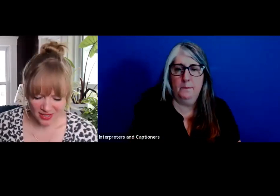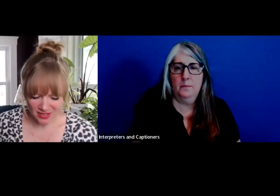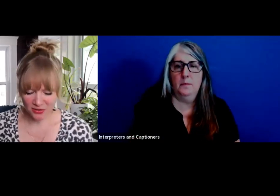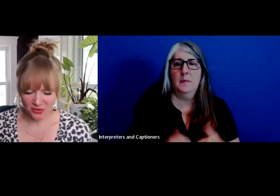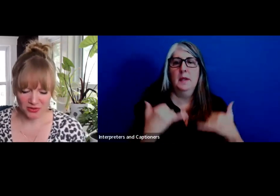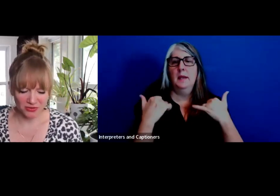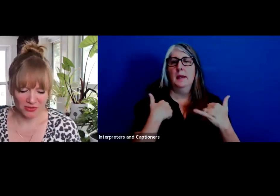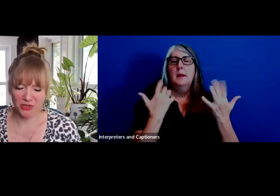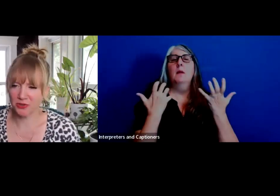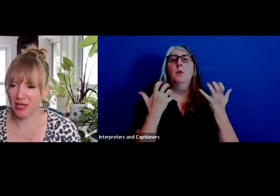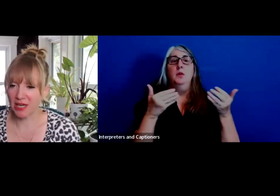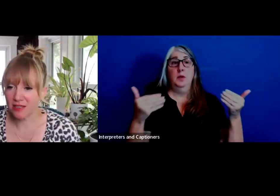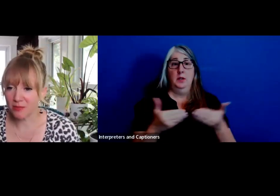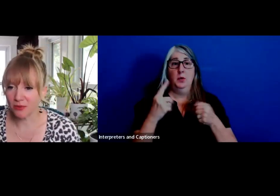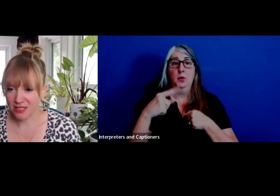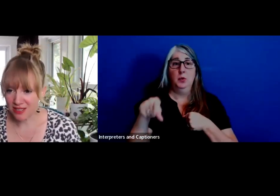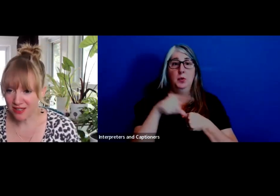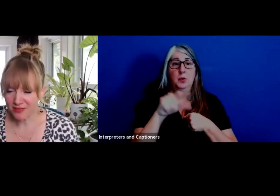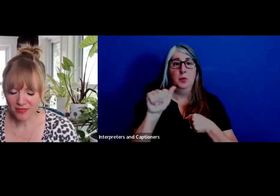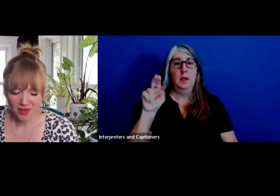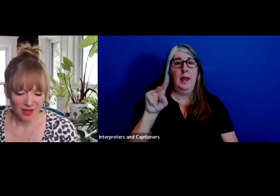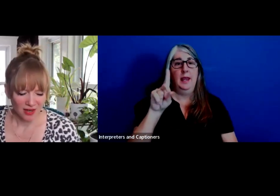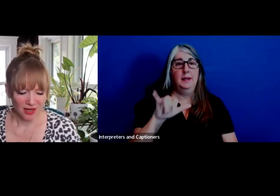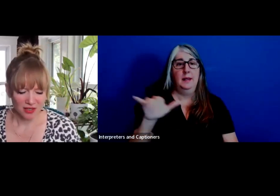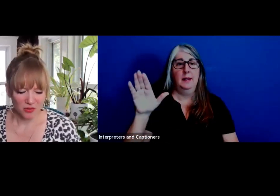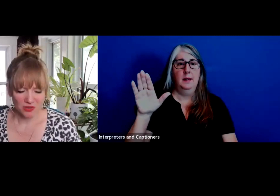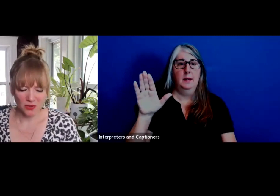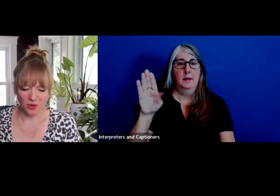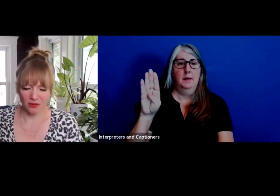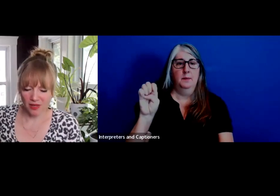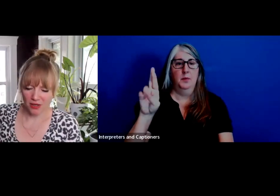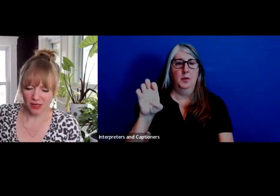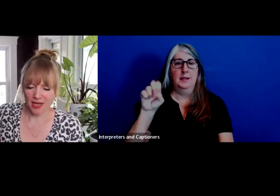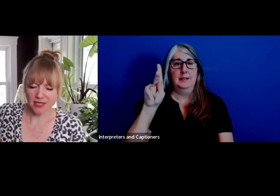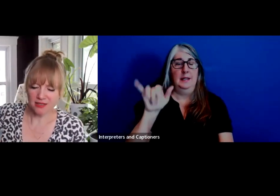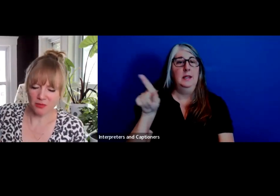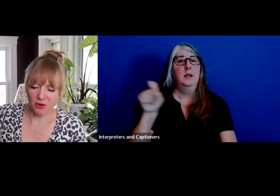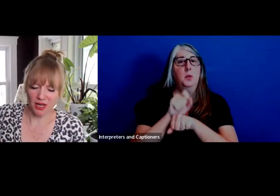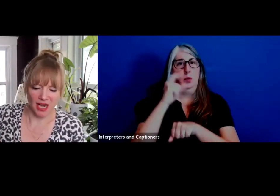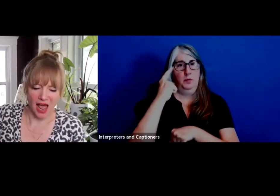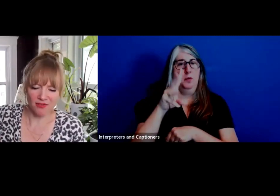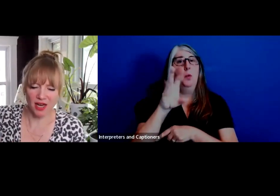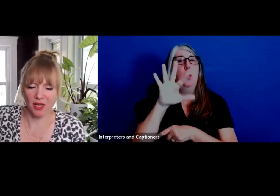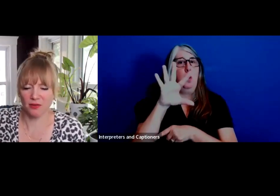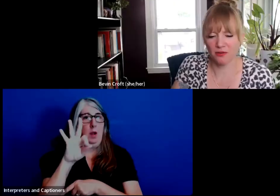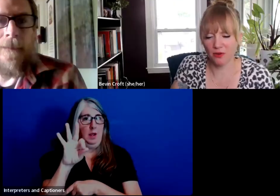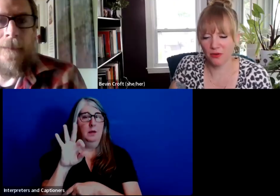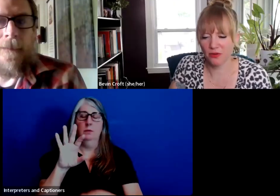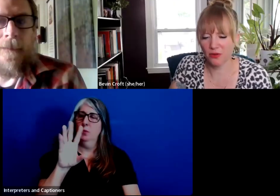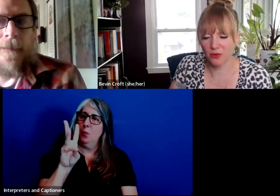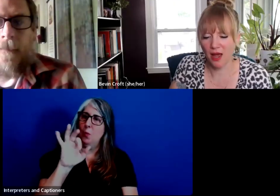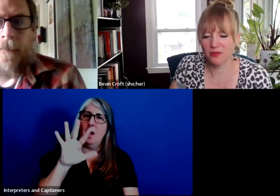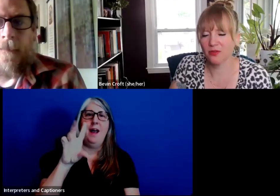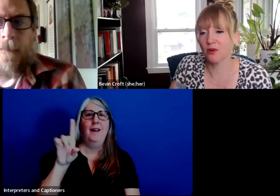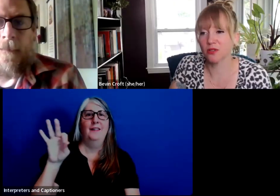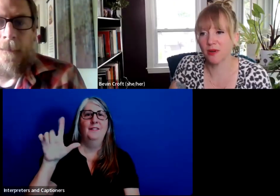Now I would like to introduce to you Andy Boreski. Andy works for Wildflower Alliance, supporting and advocating for folks